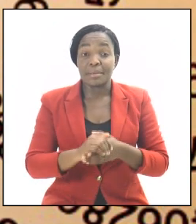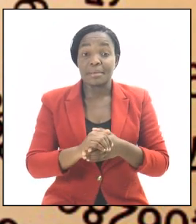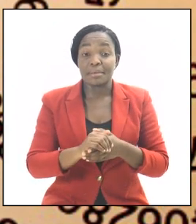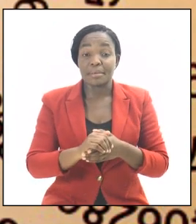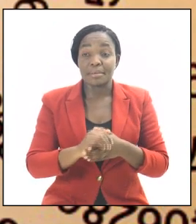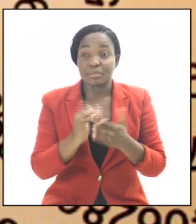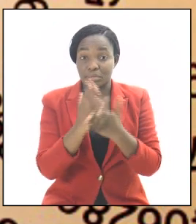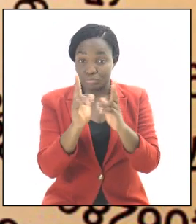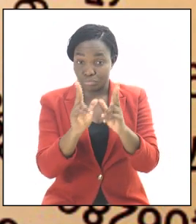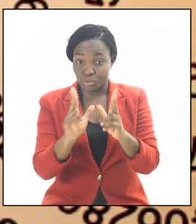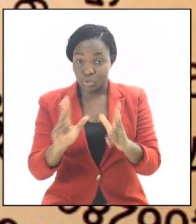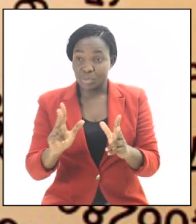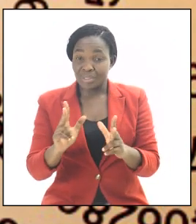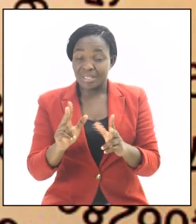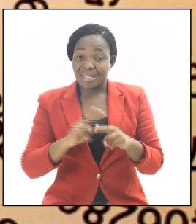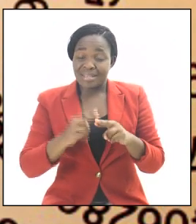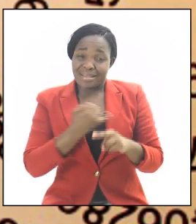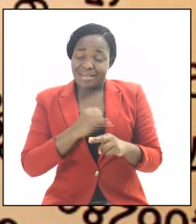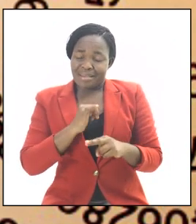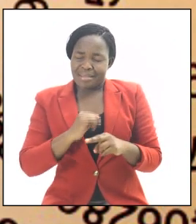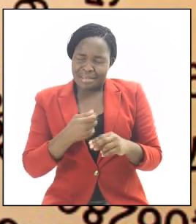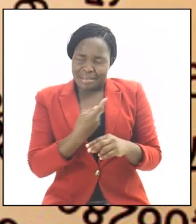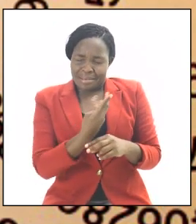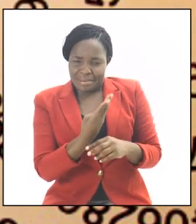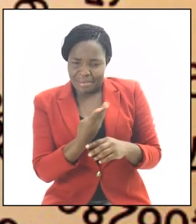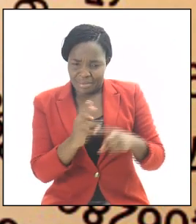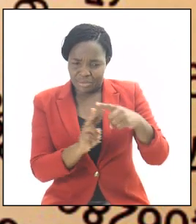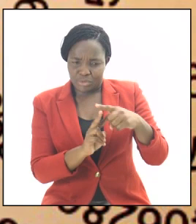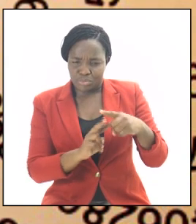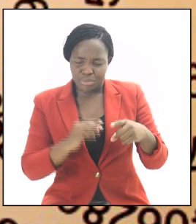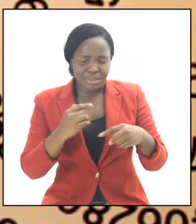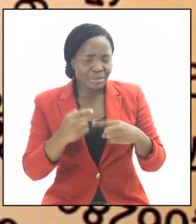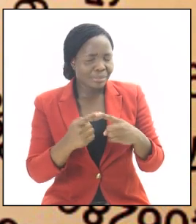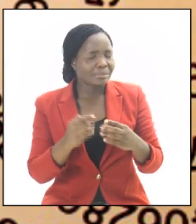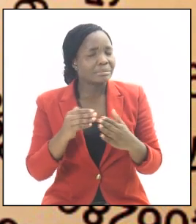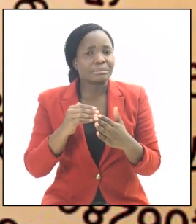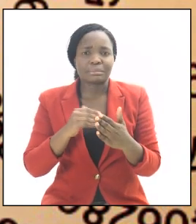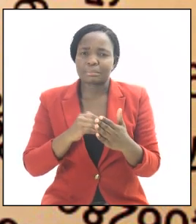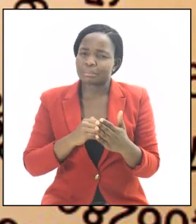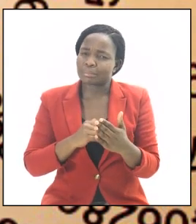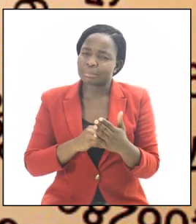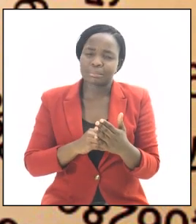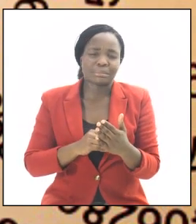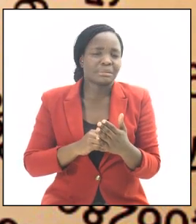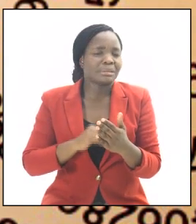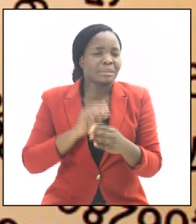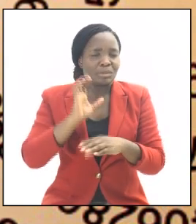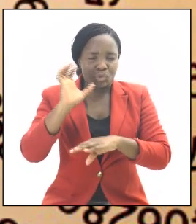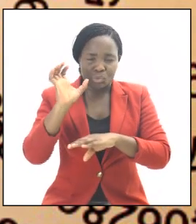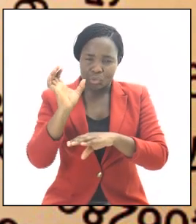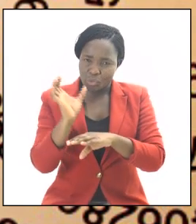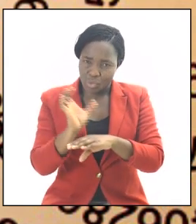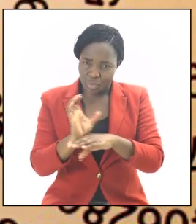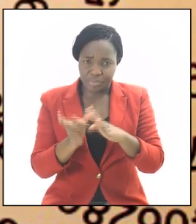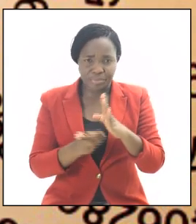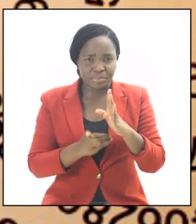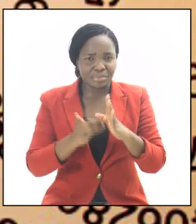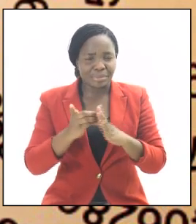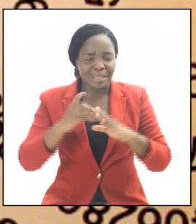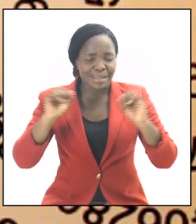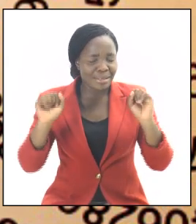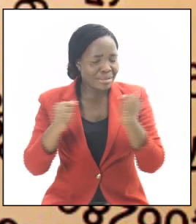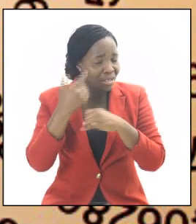their lives calculating the digits of pi, but until computers were developed, we could not even calculate